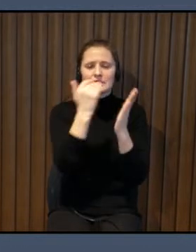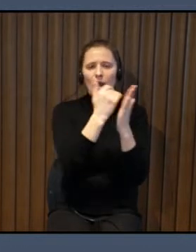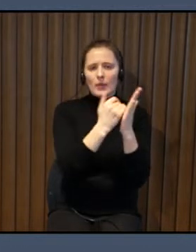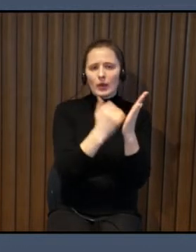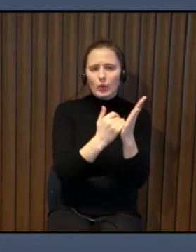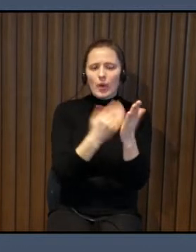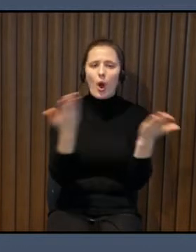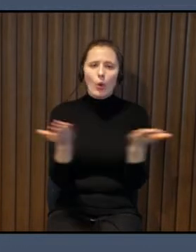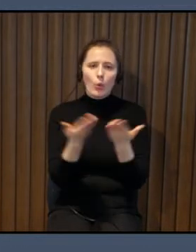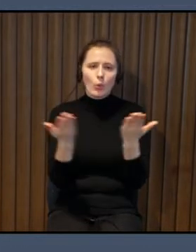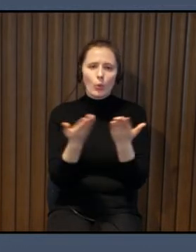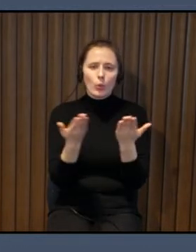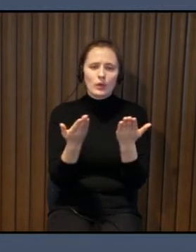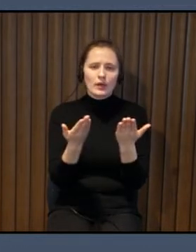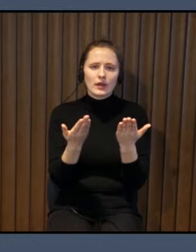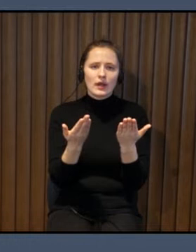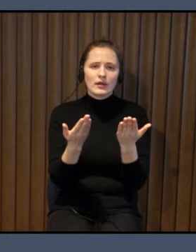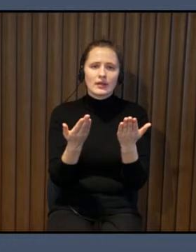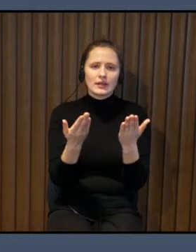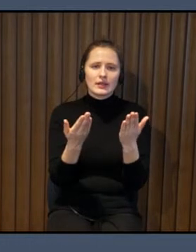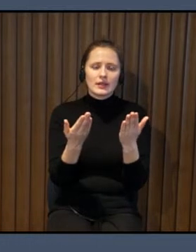by this law,